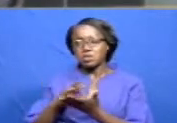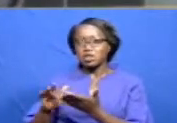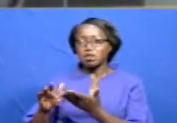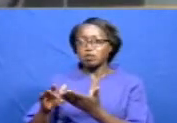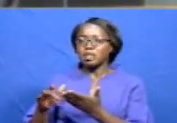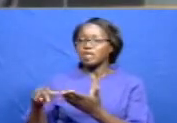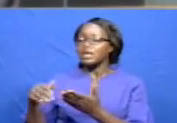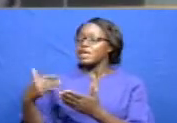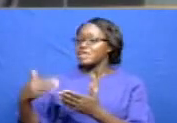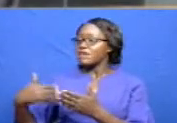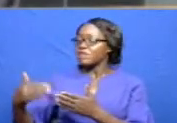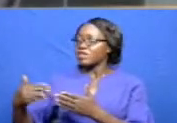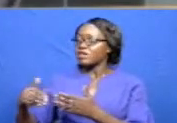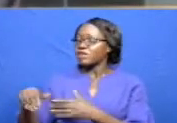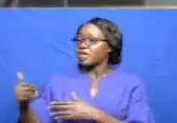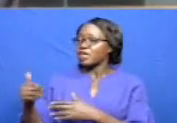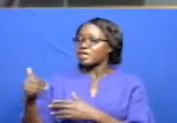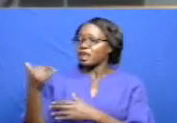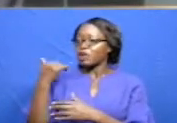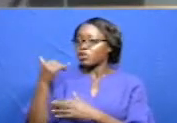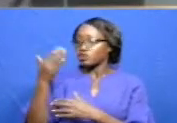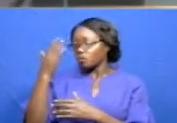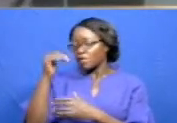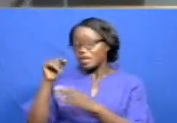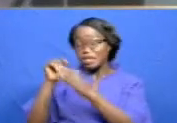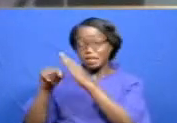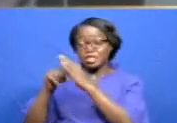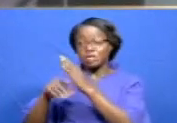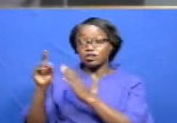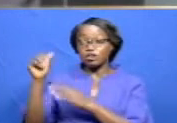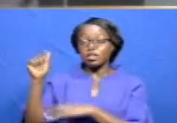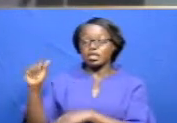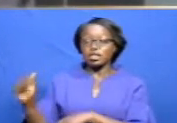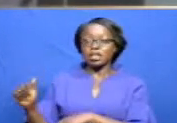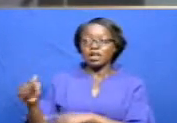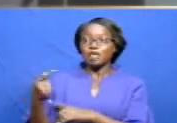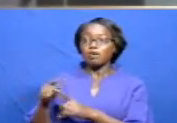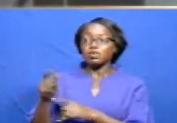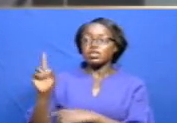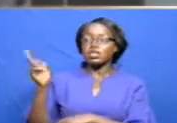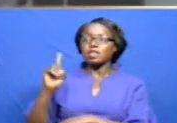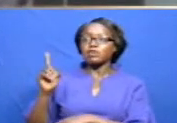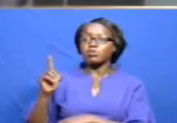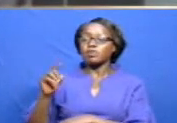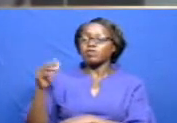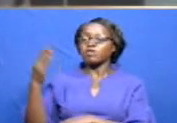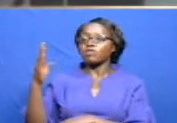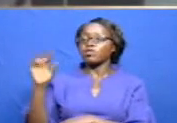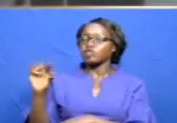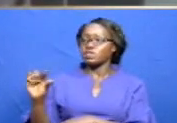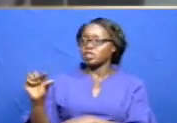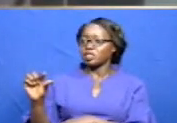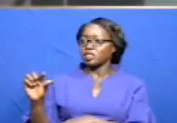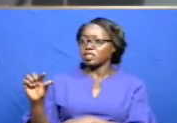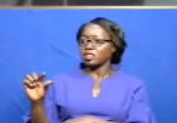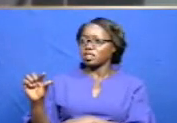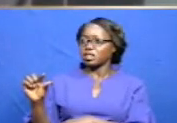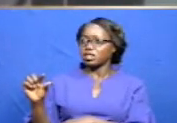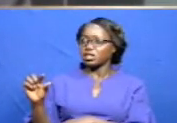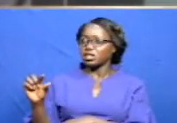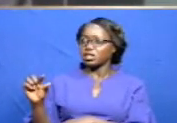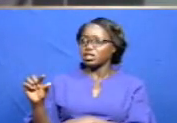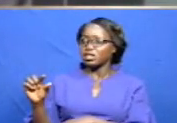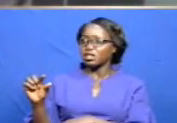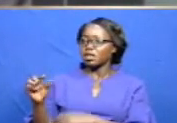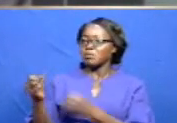you name it, because they now have access to data. But if you're already somebody who's in Nairobi, you have a 4G device, there